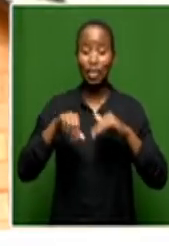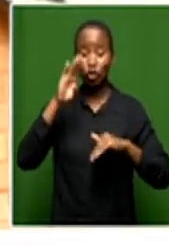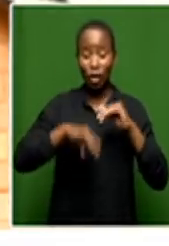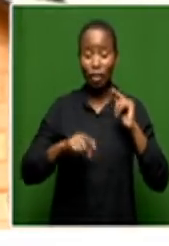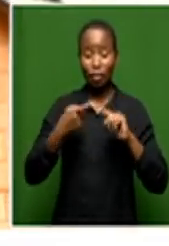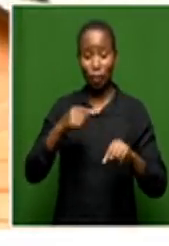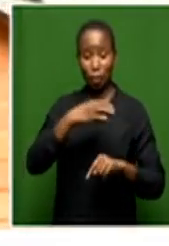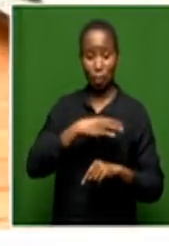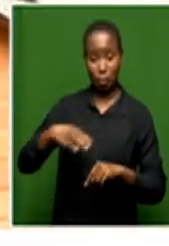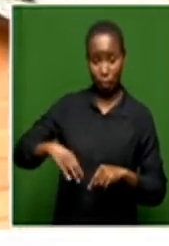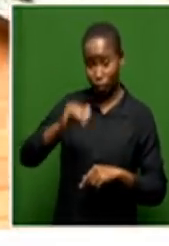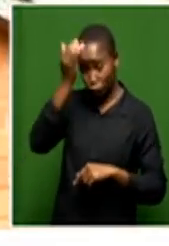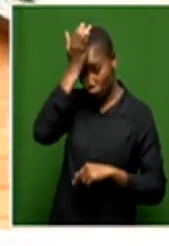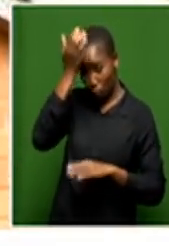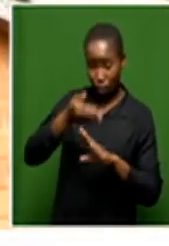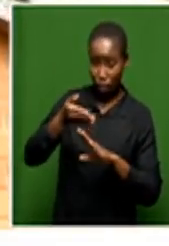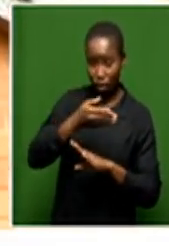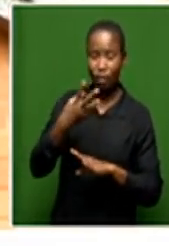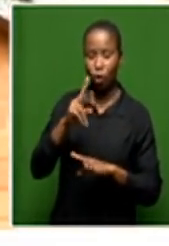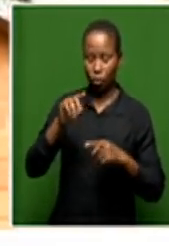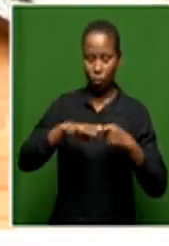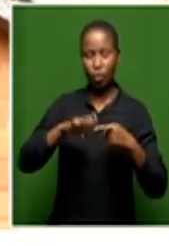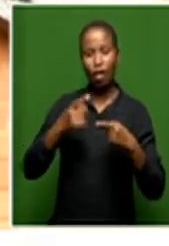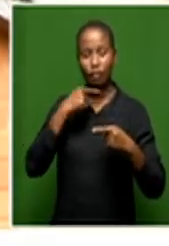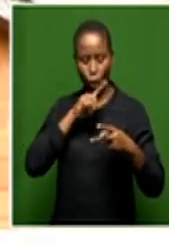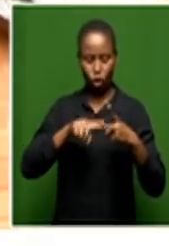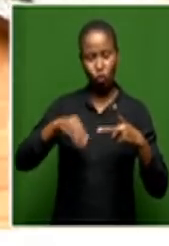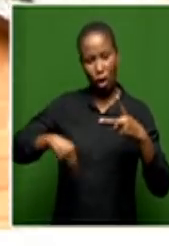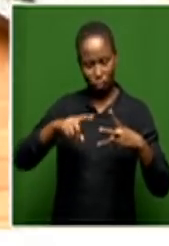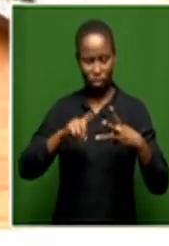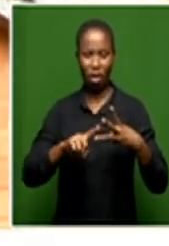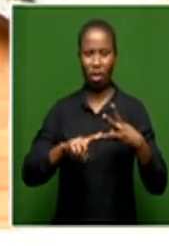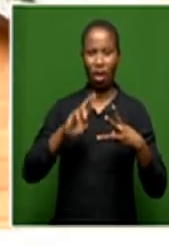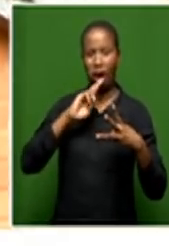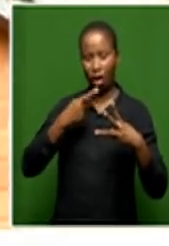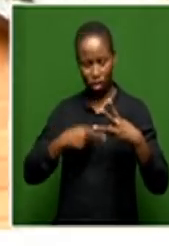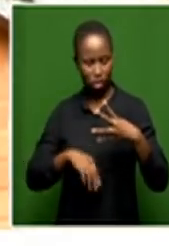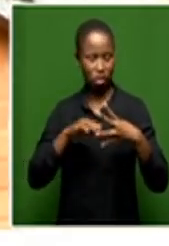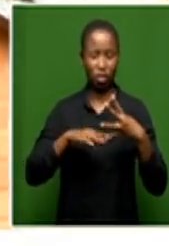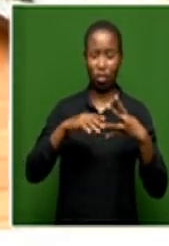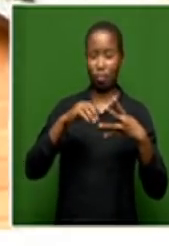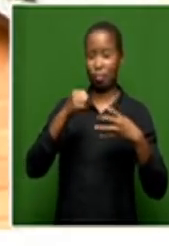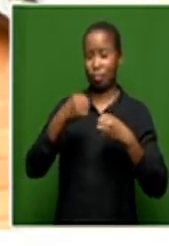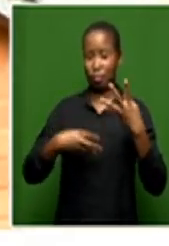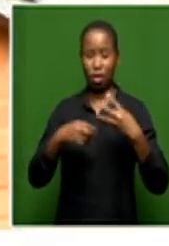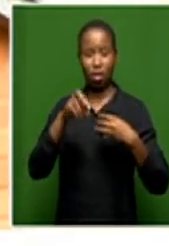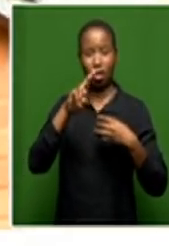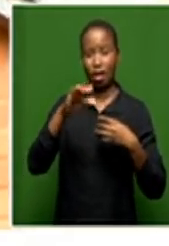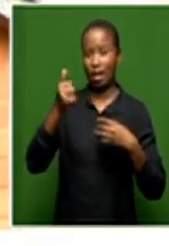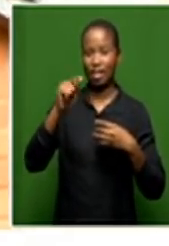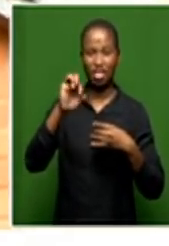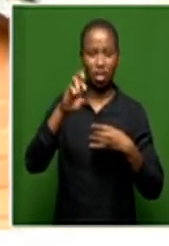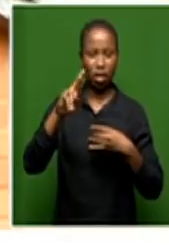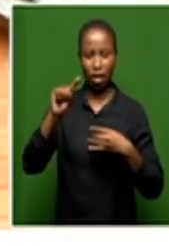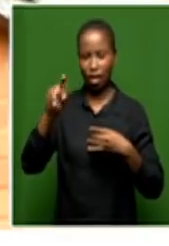Jacob Zuma, looking at fraud, corruption, racketeering. If we look at the racketeering charge, we did see Thales